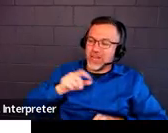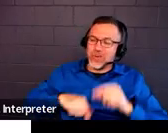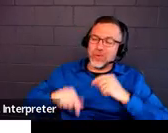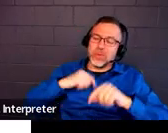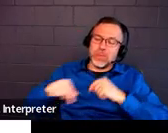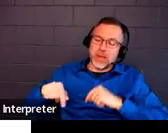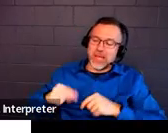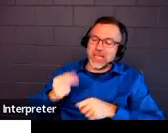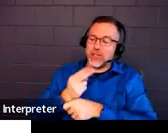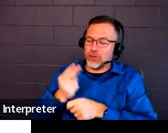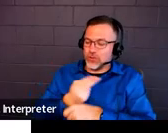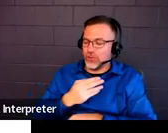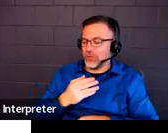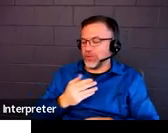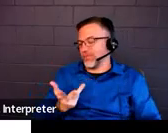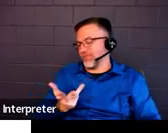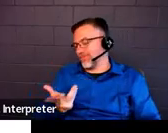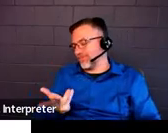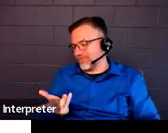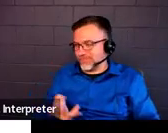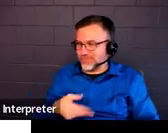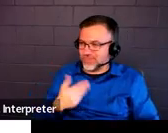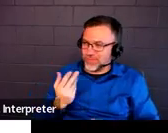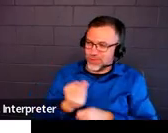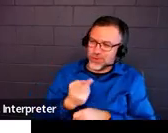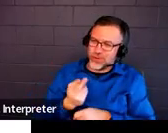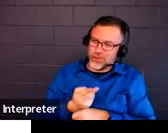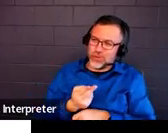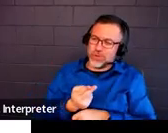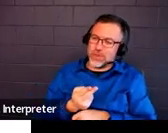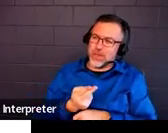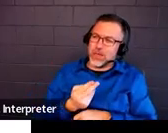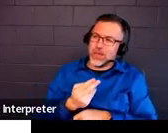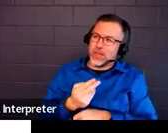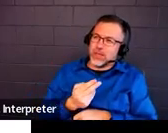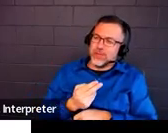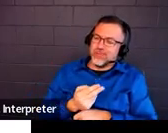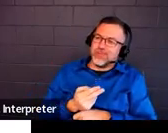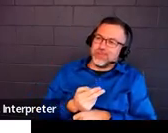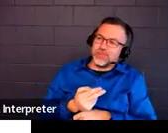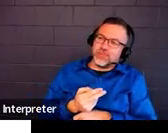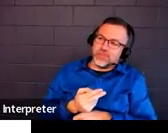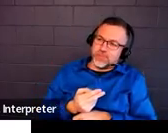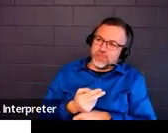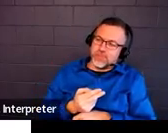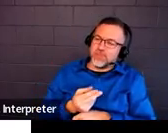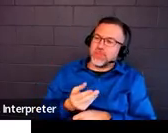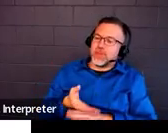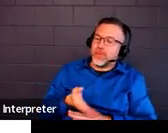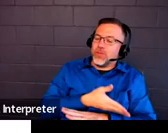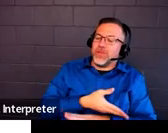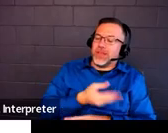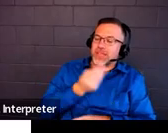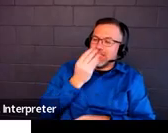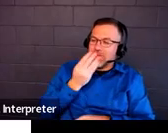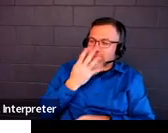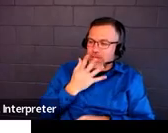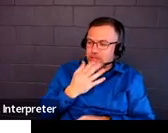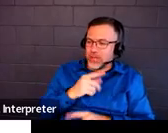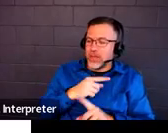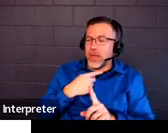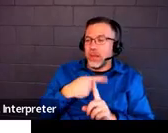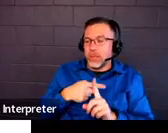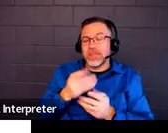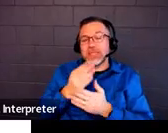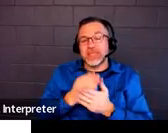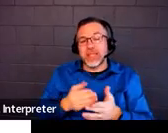more, correct answers that the student has. And there is a range of embedded accessibility